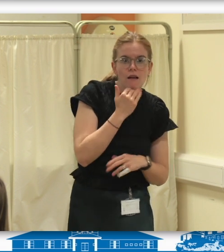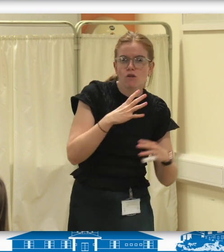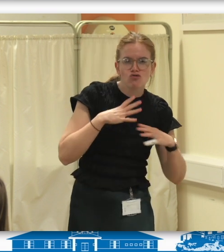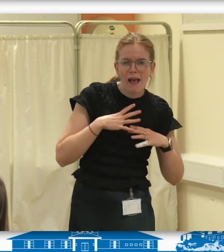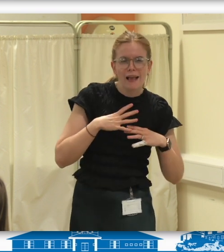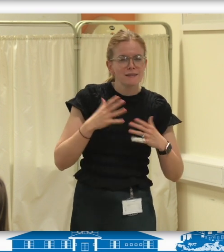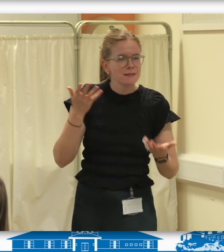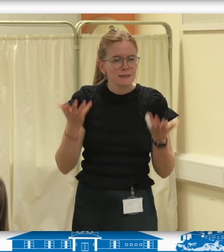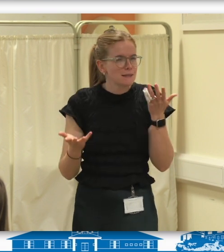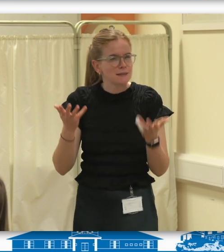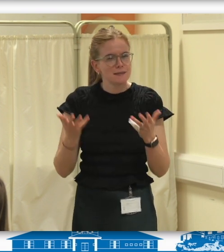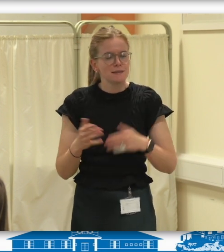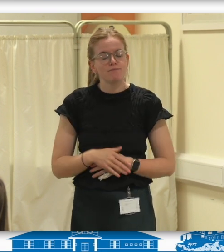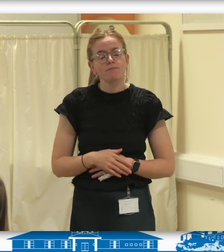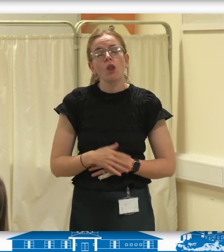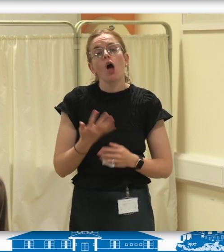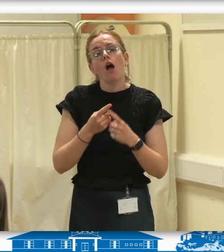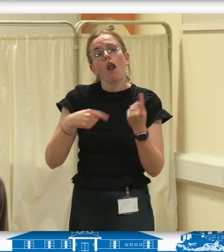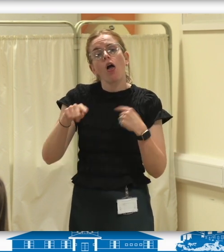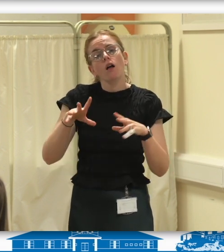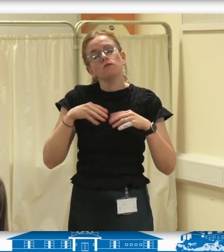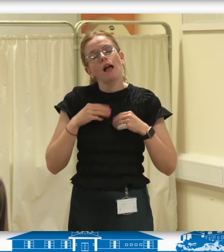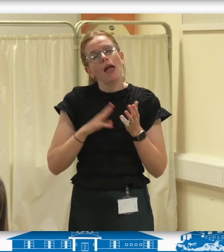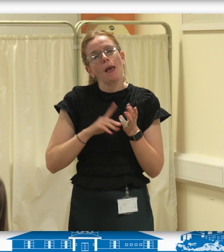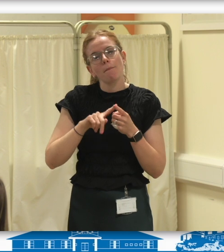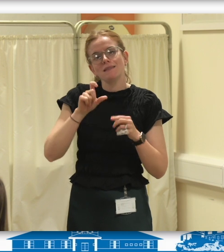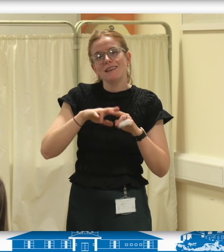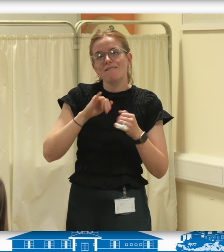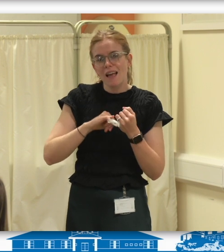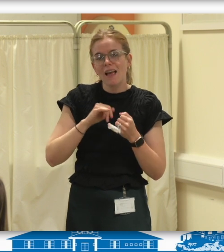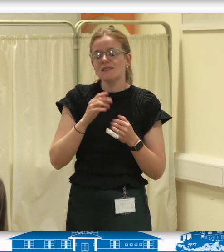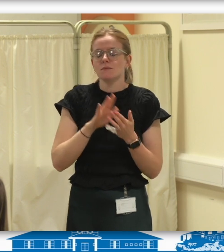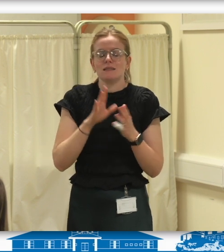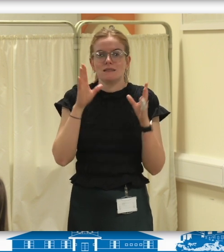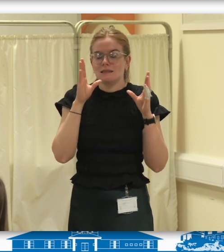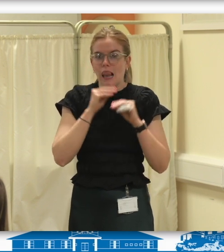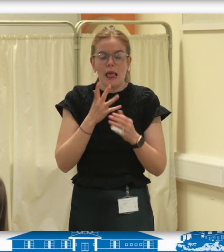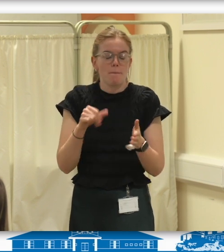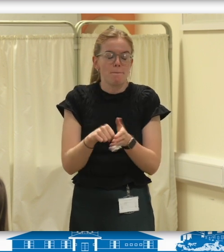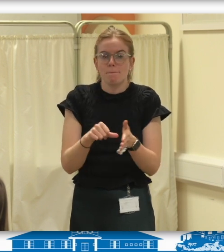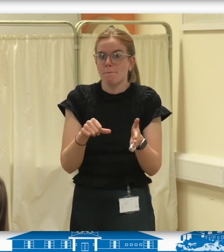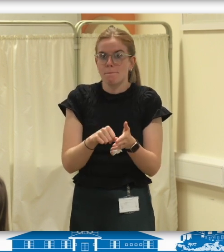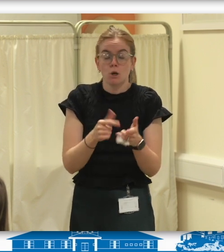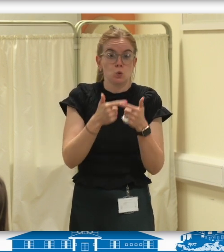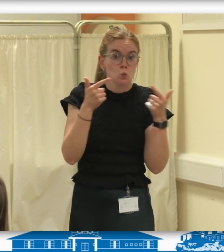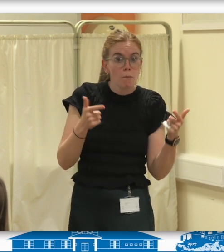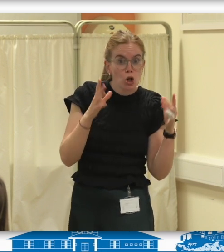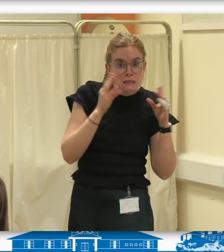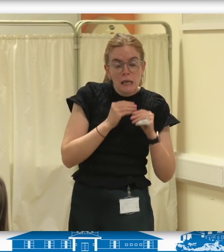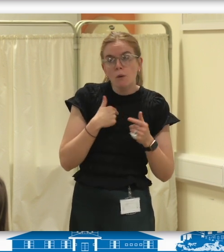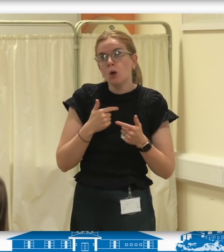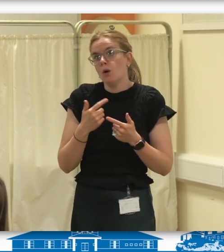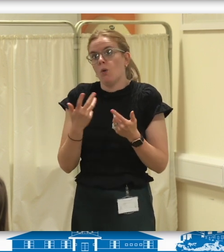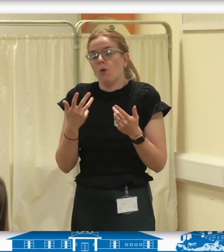Many people with ME/CFS have sleep dysfunction. They may be getting too little sleep or too much. It may be broken or at the